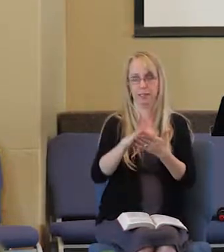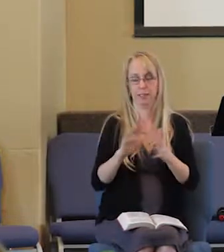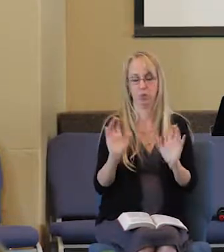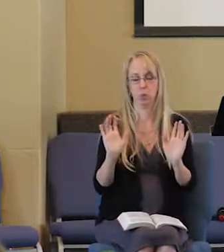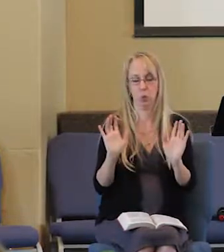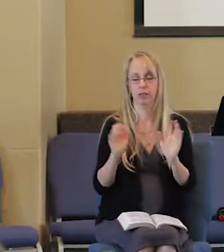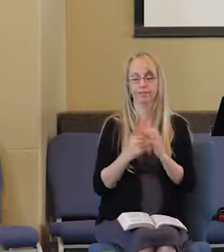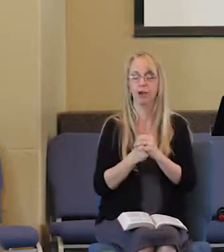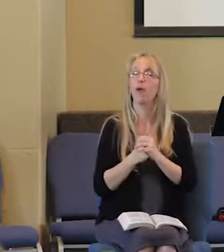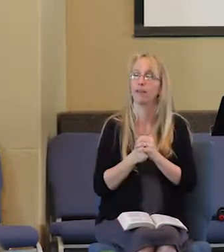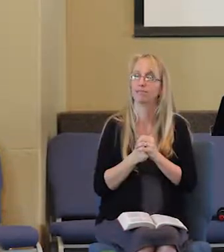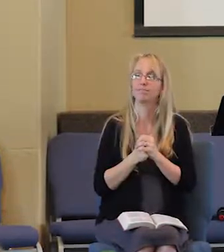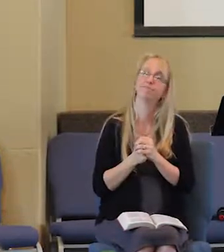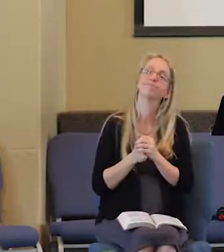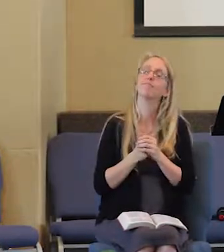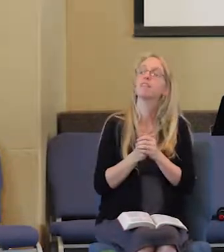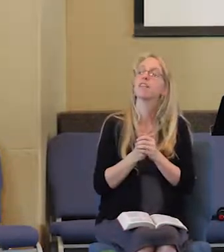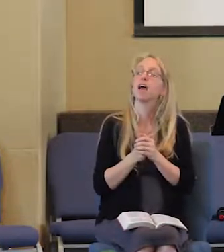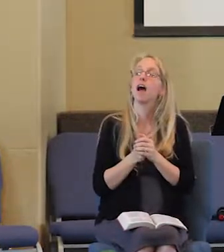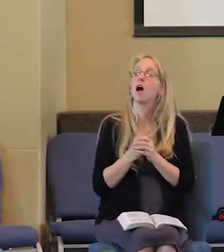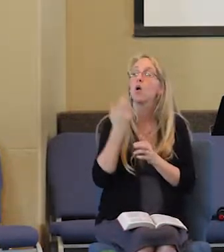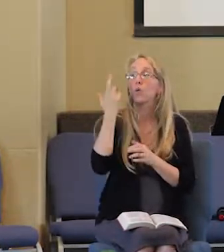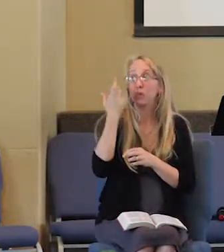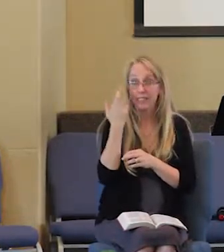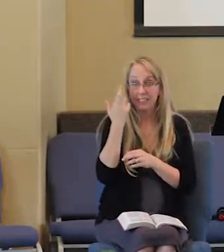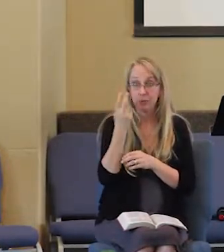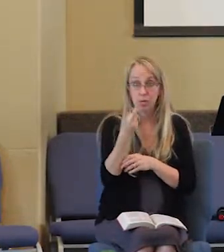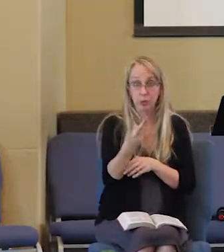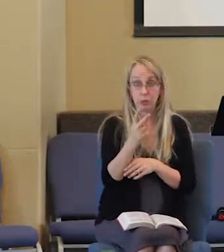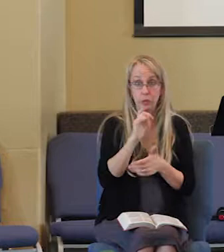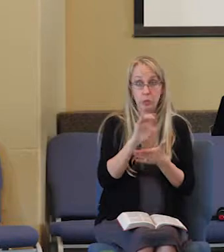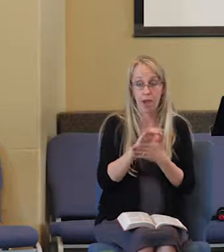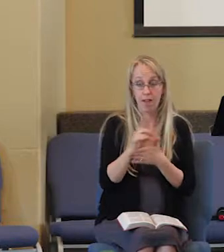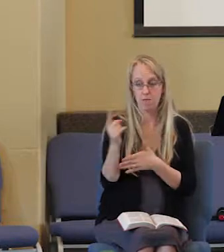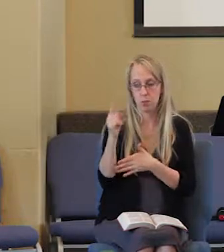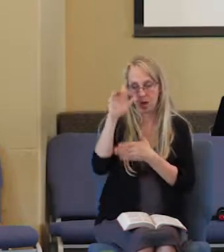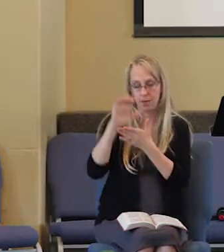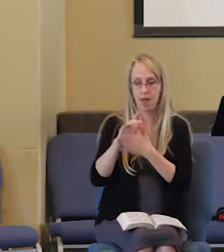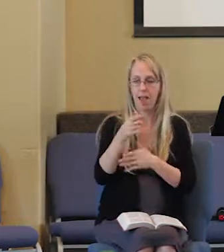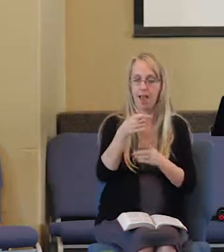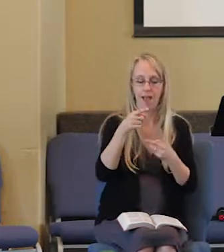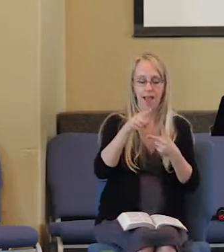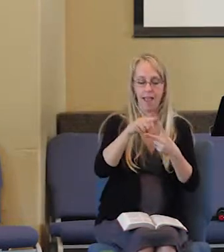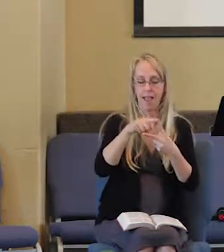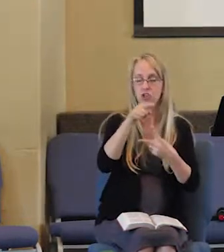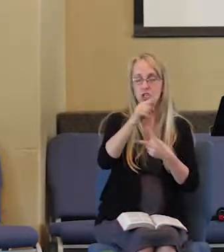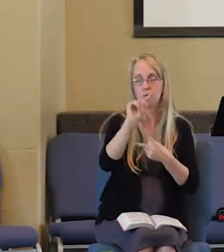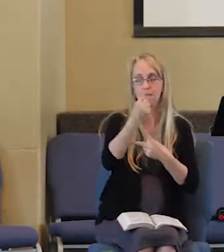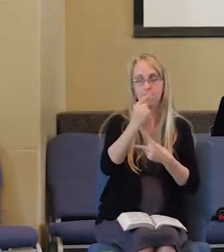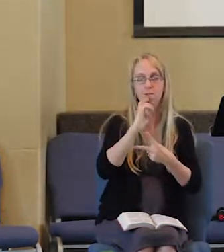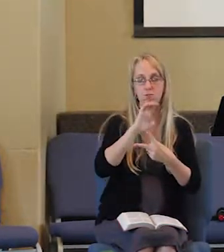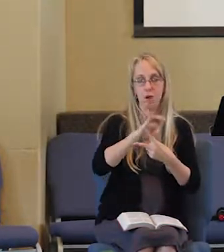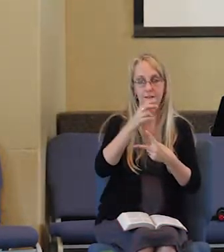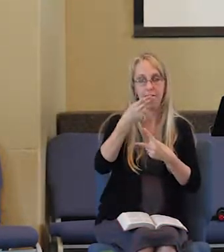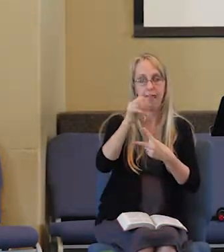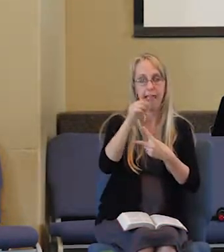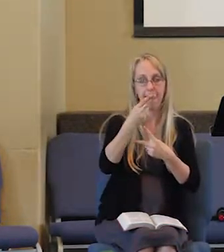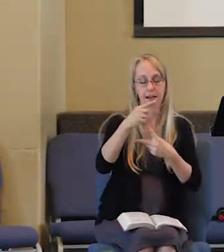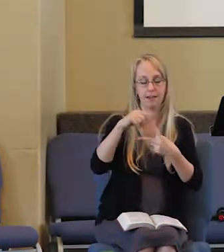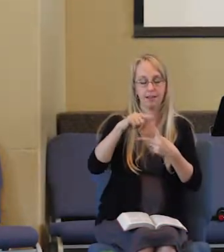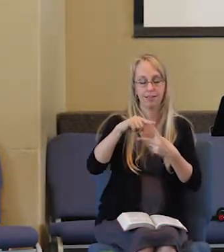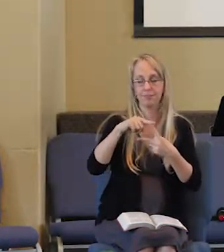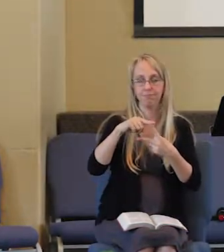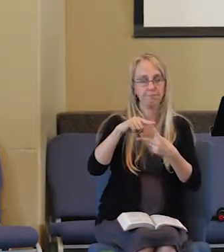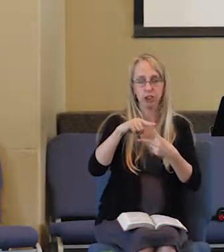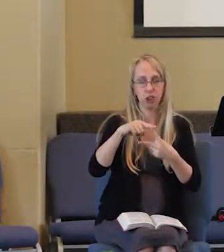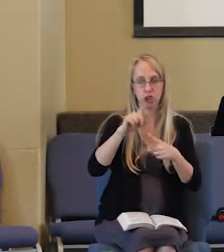husband. And the reason there were two wives and one husband, Hannah was the first wife, but